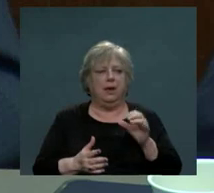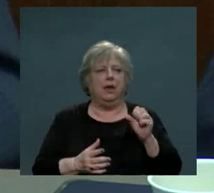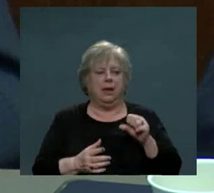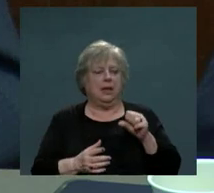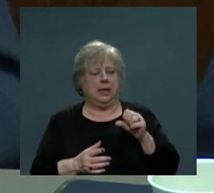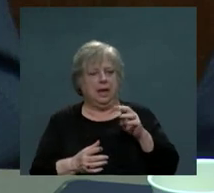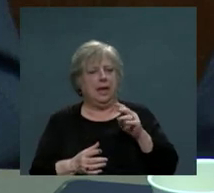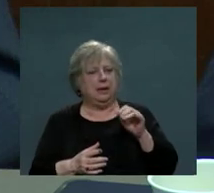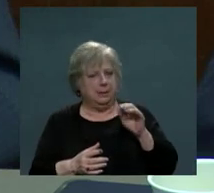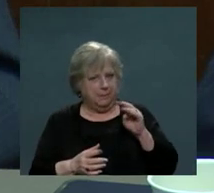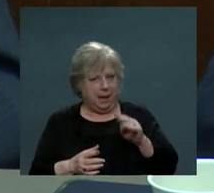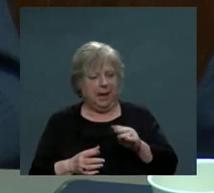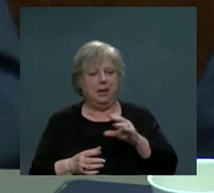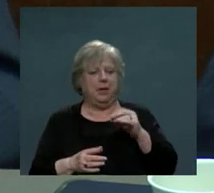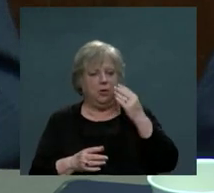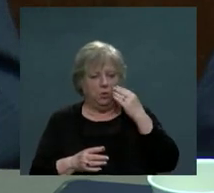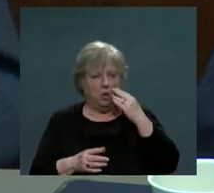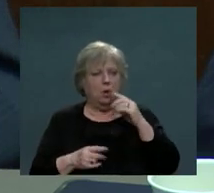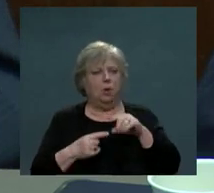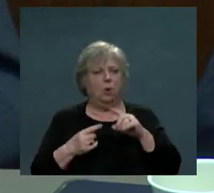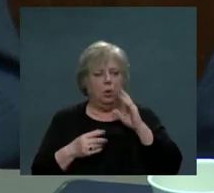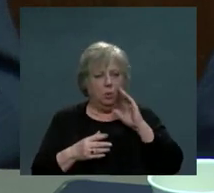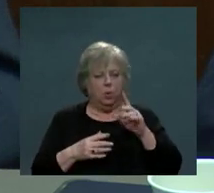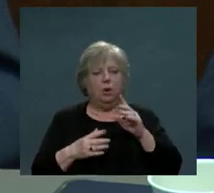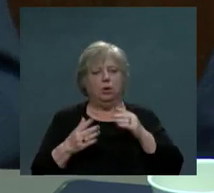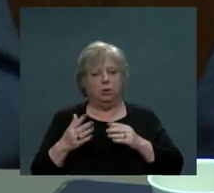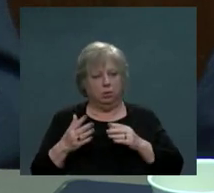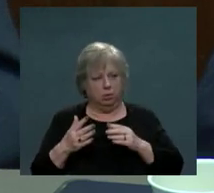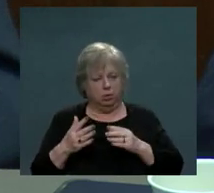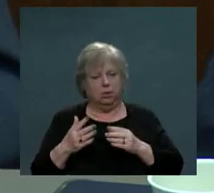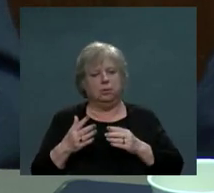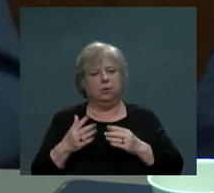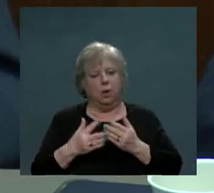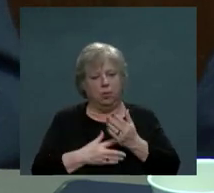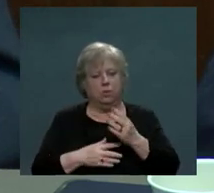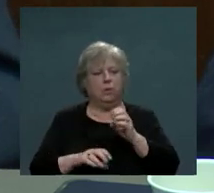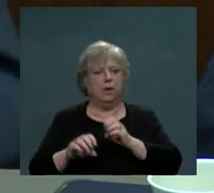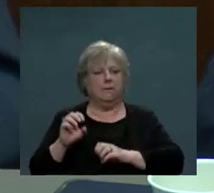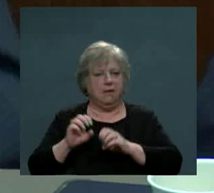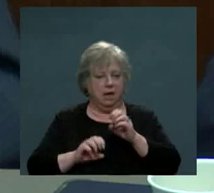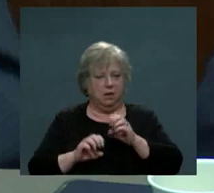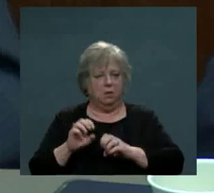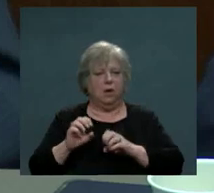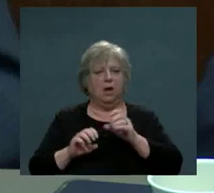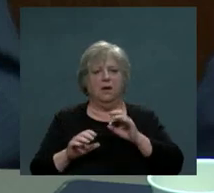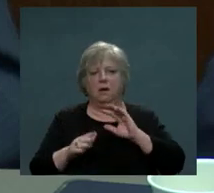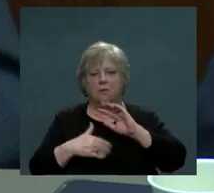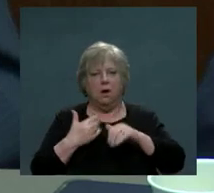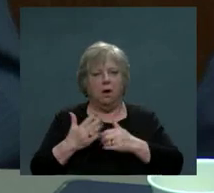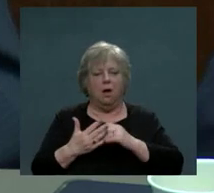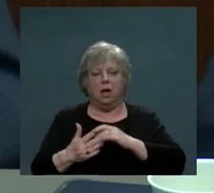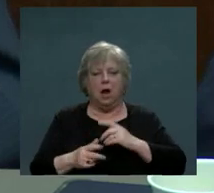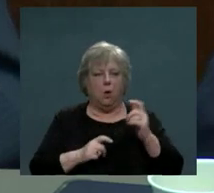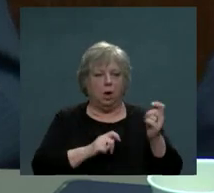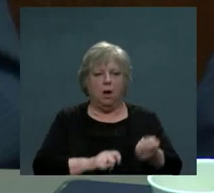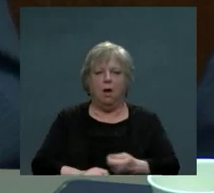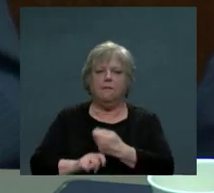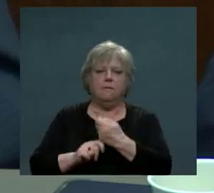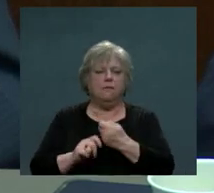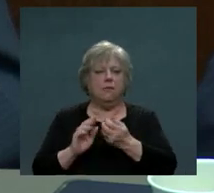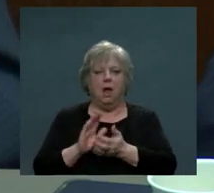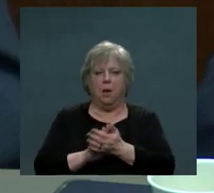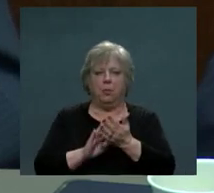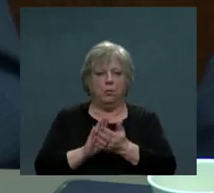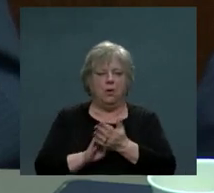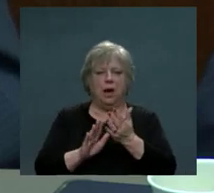as you know, we're going to go through an evaluation of all our golf operations